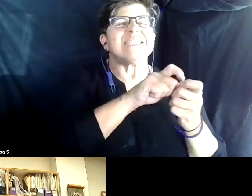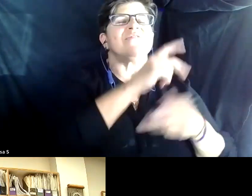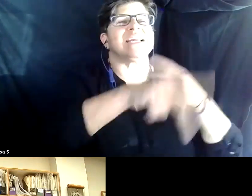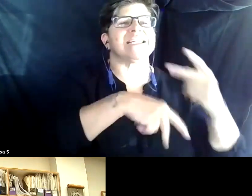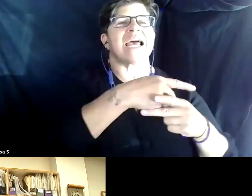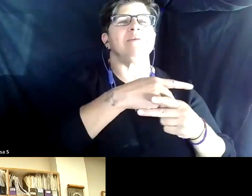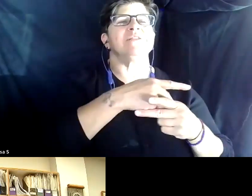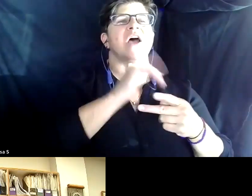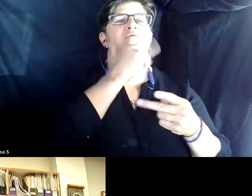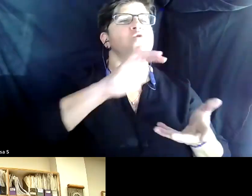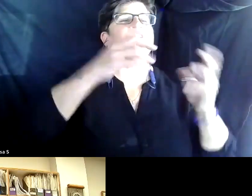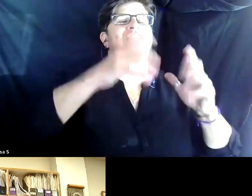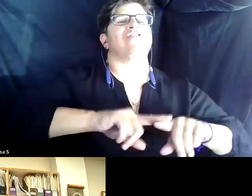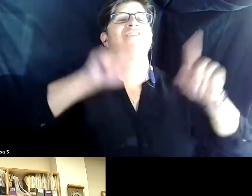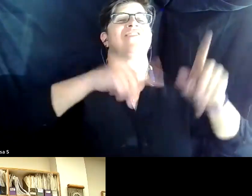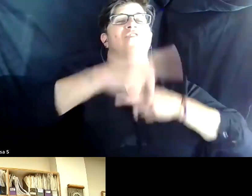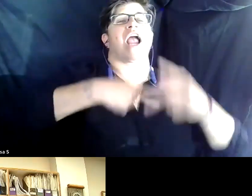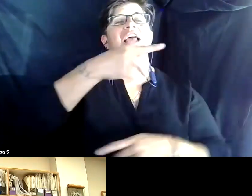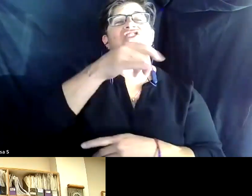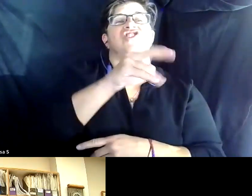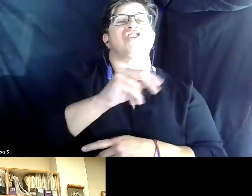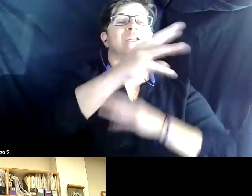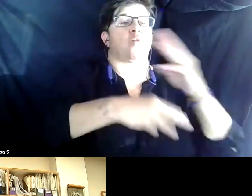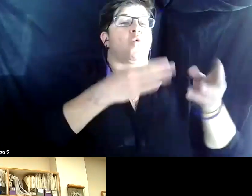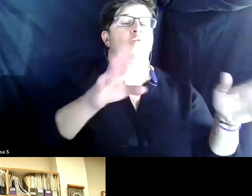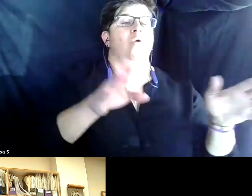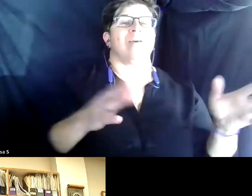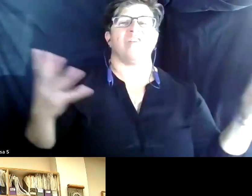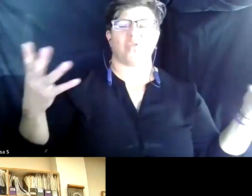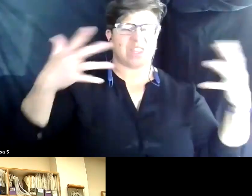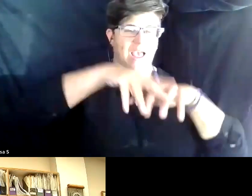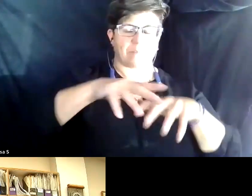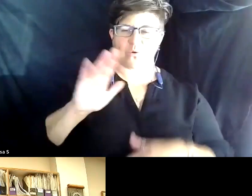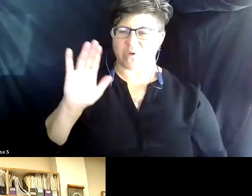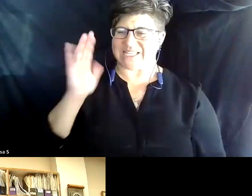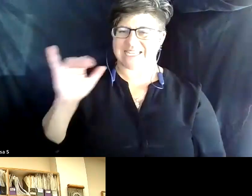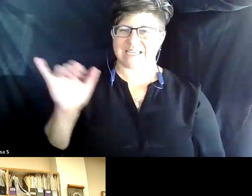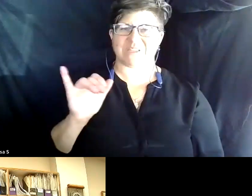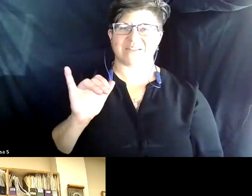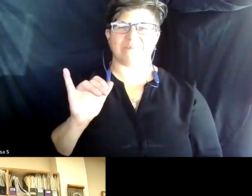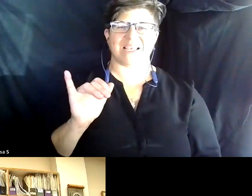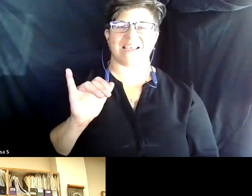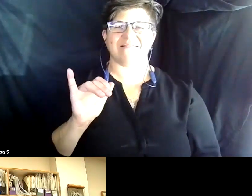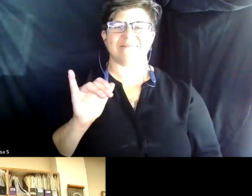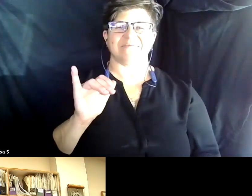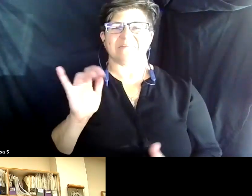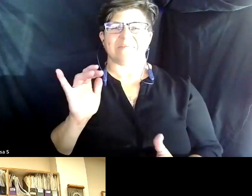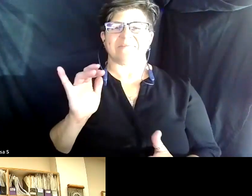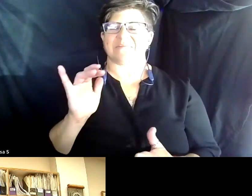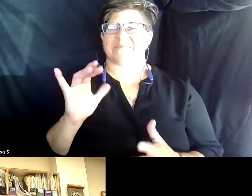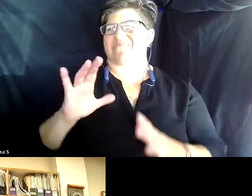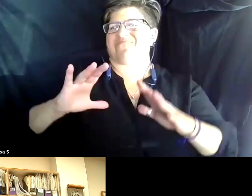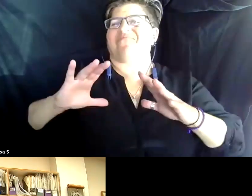genes worldwide. So there's kind of a combination of what seems to be amenable for some kind of treatment.